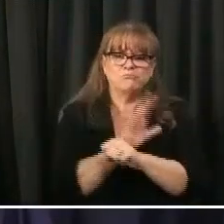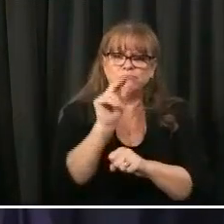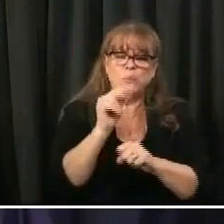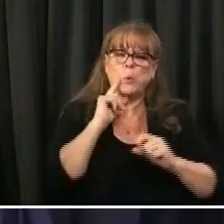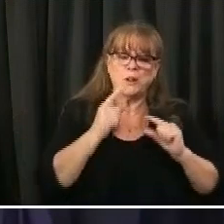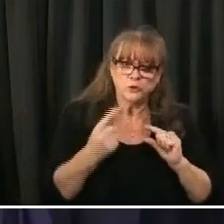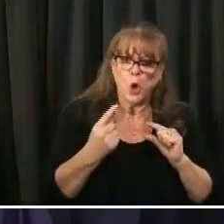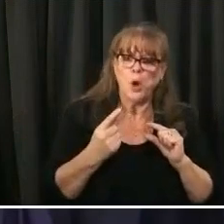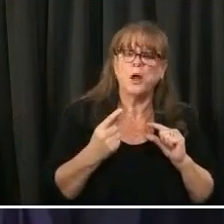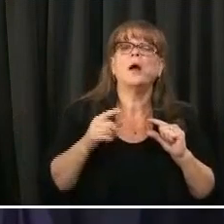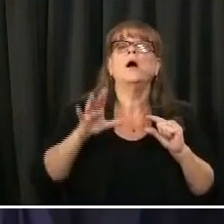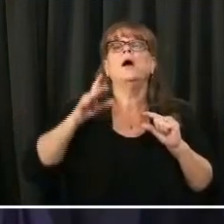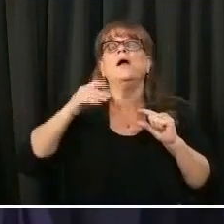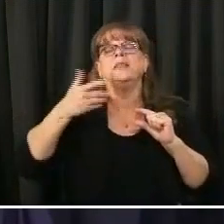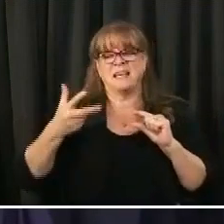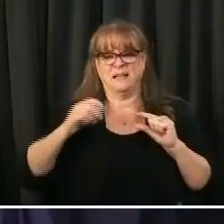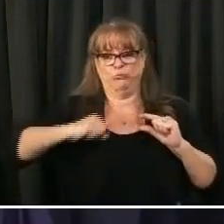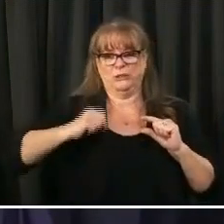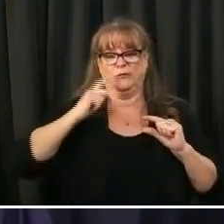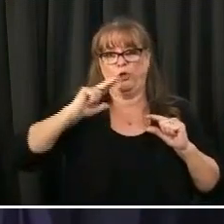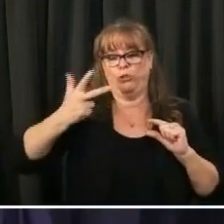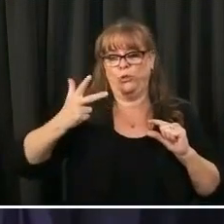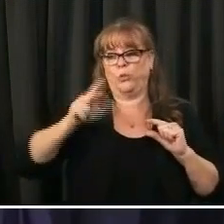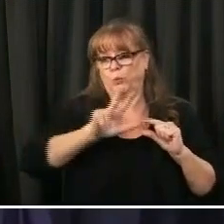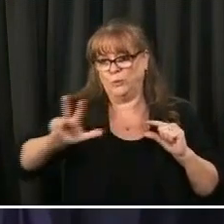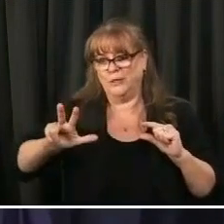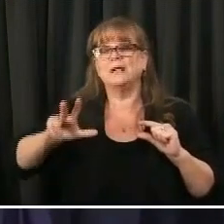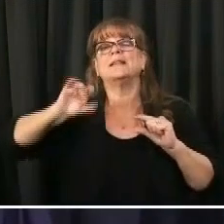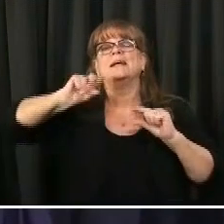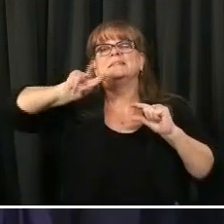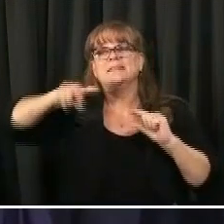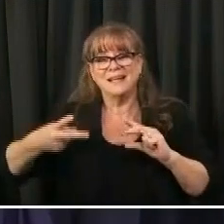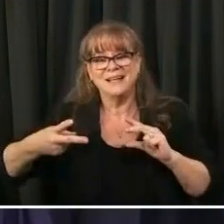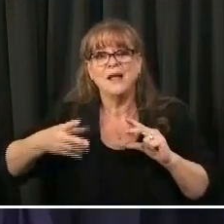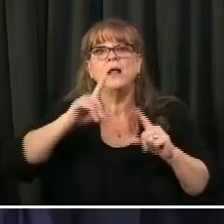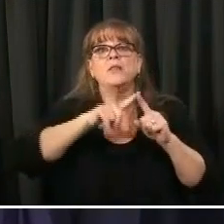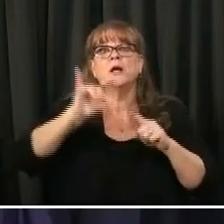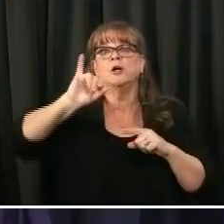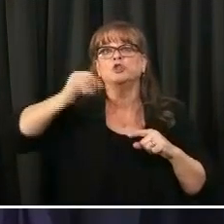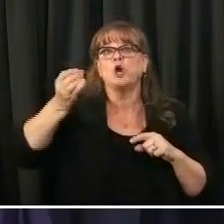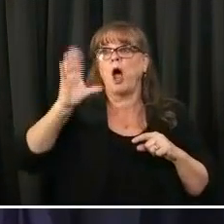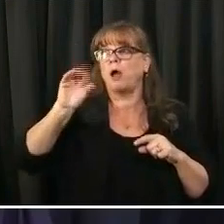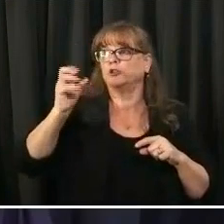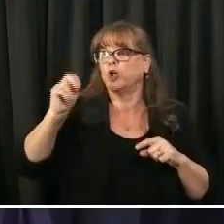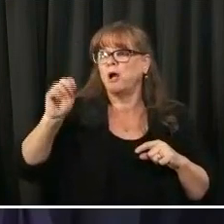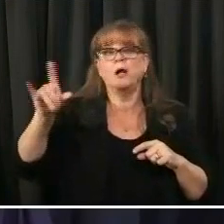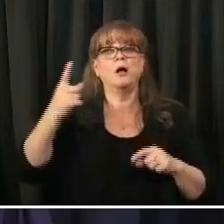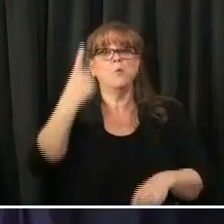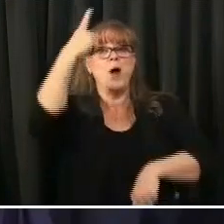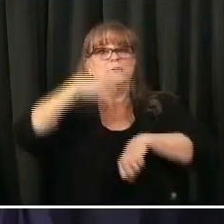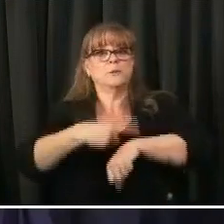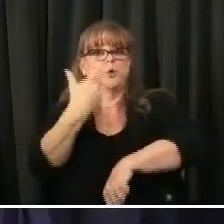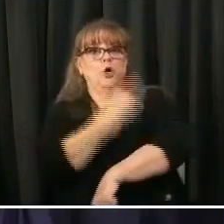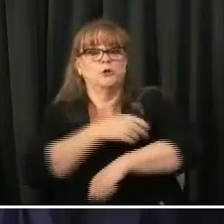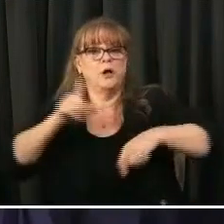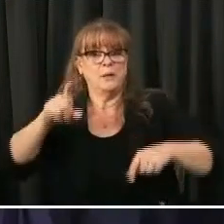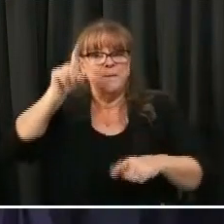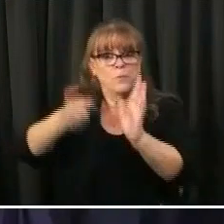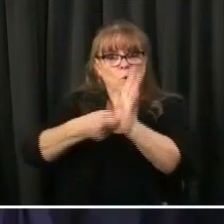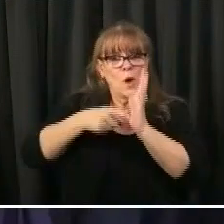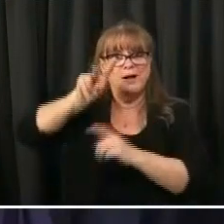and when that is approved, it's a single vaccine. And we're obviously very excited about that opportunity as well. The more vaccines are